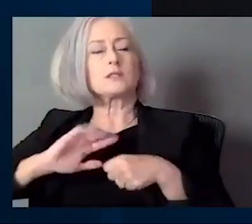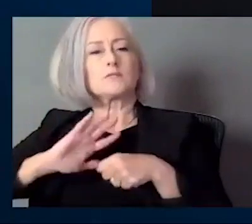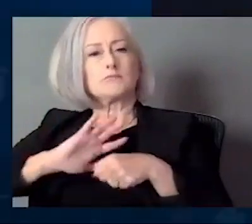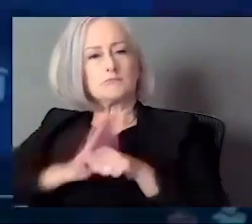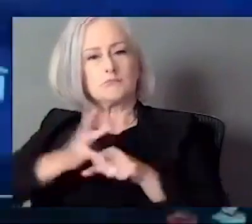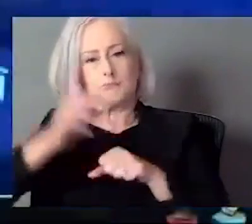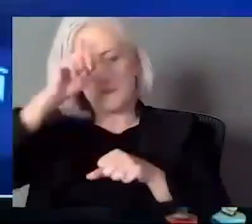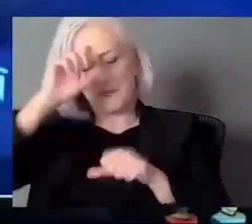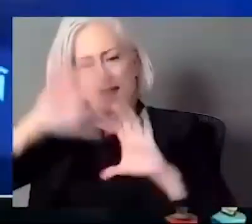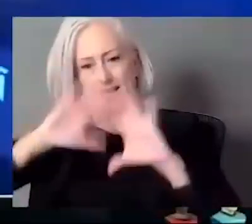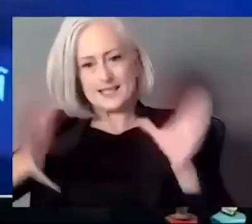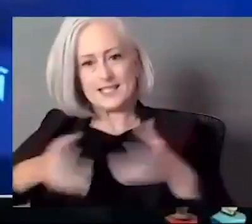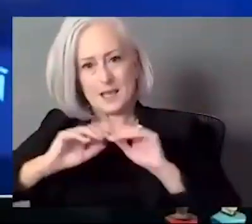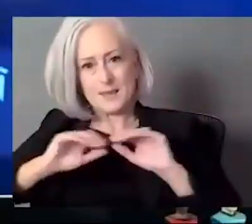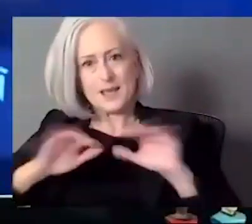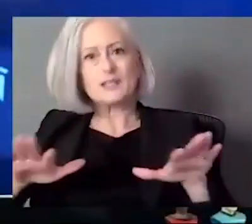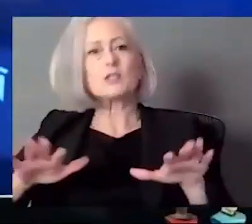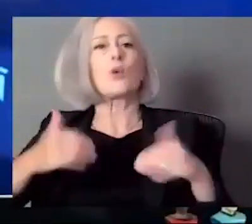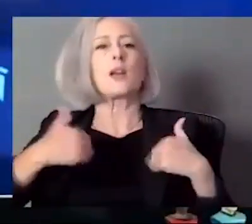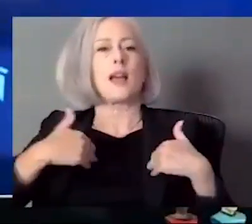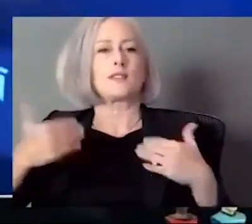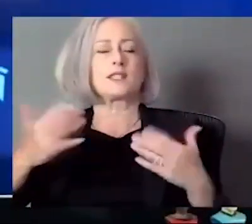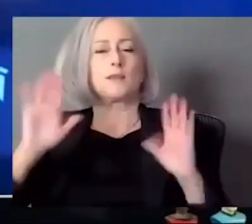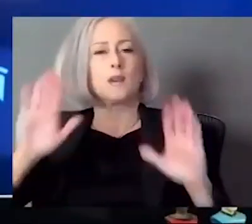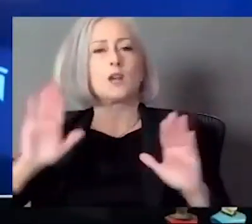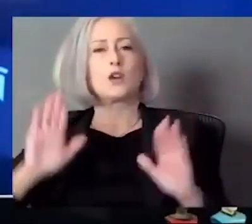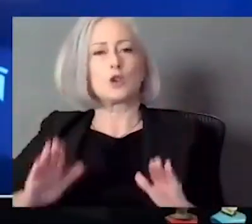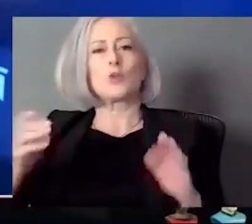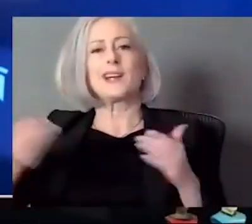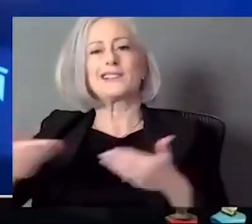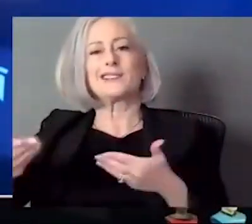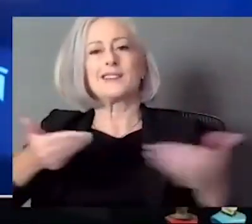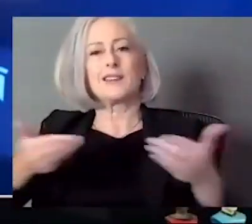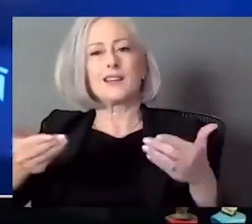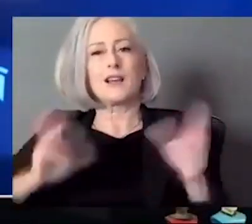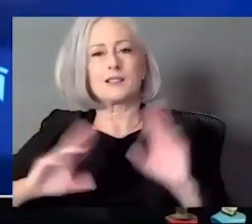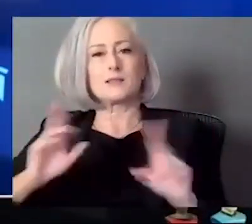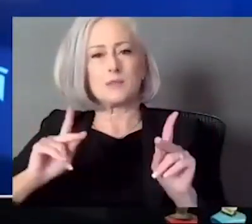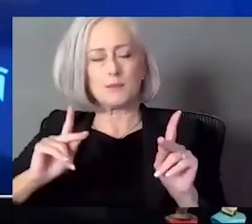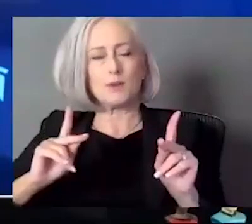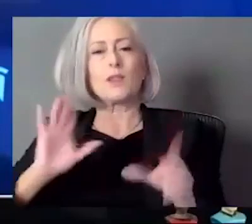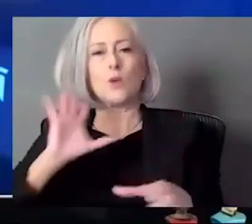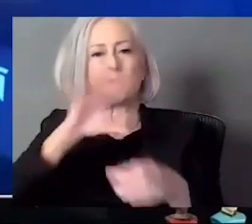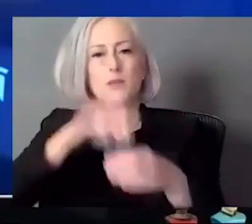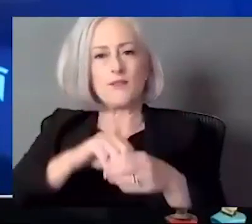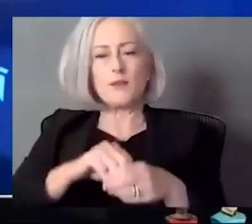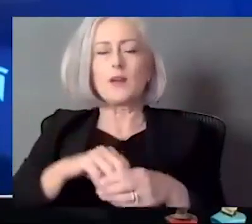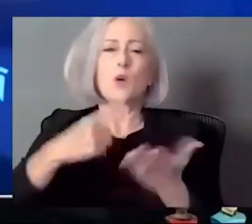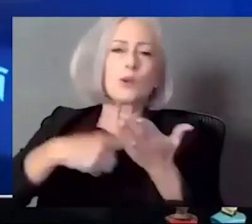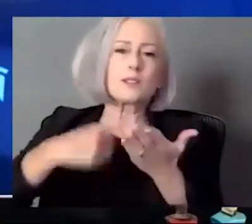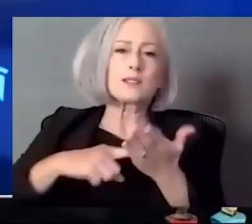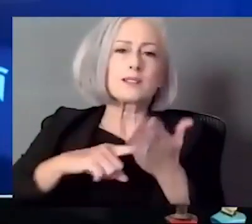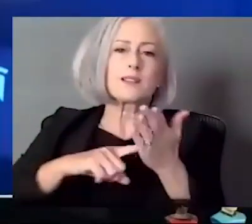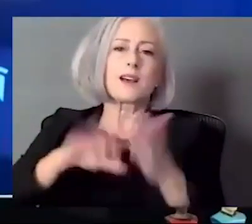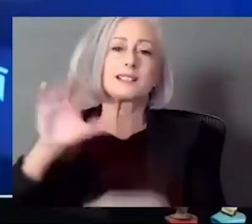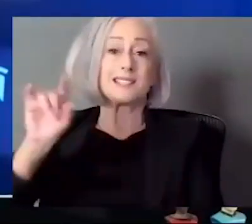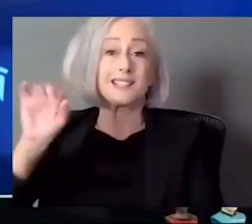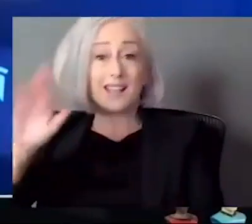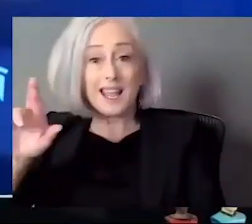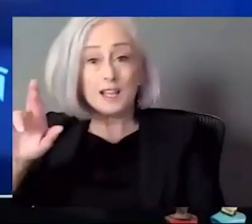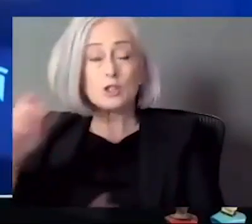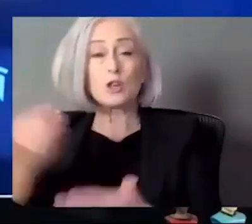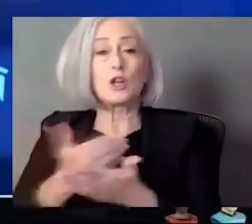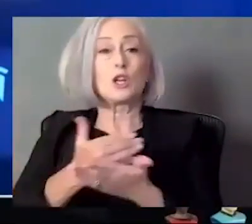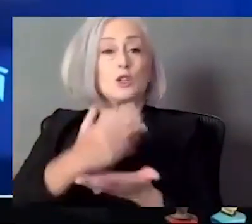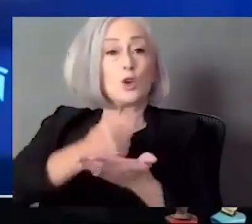great guests for that day. So it's got to be deep. We're going to go a deep dive about some things around cancer, some new therapies that are coming out around proton. I mean,